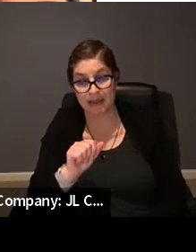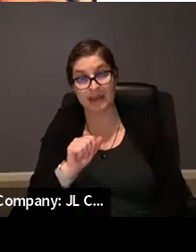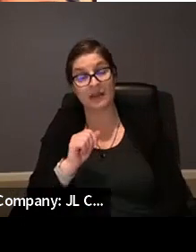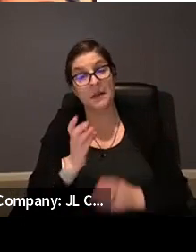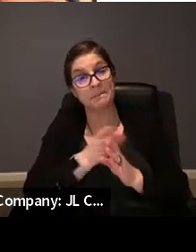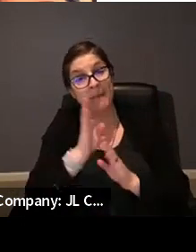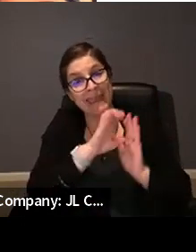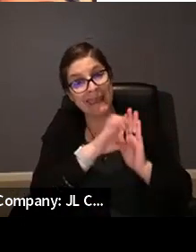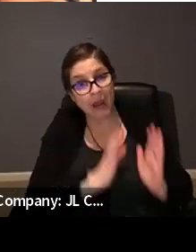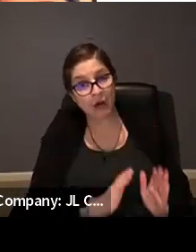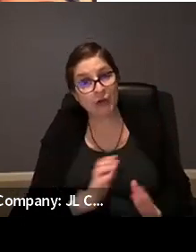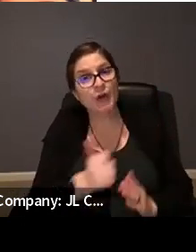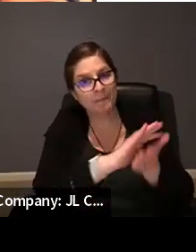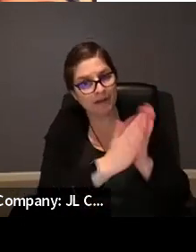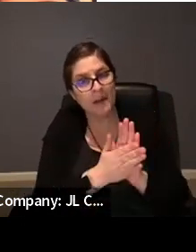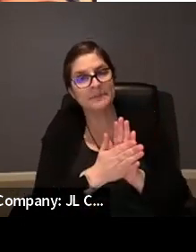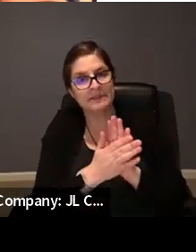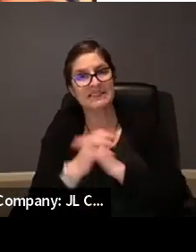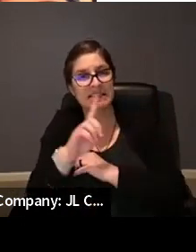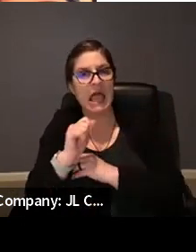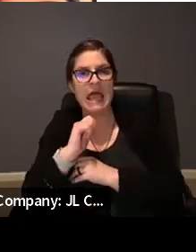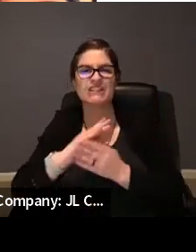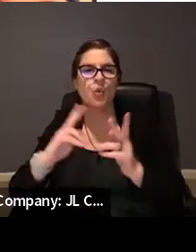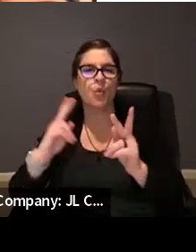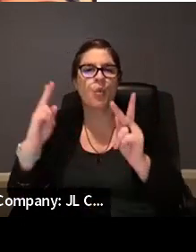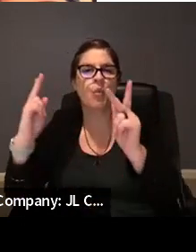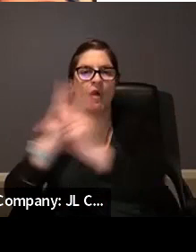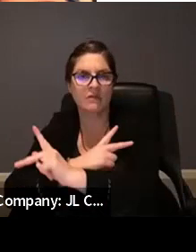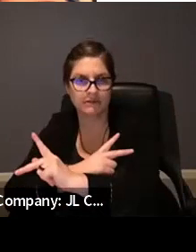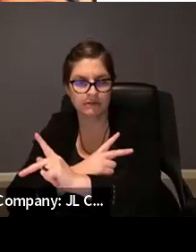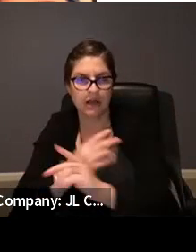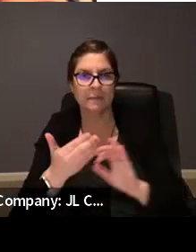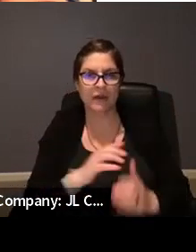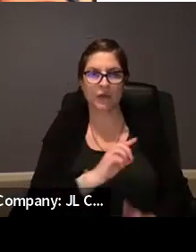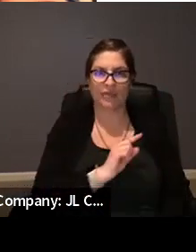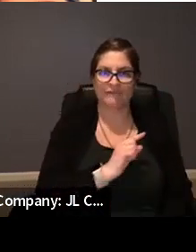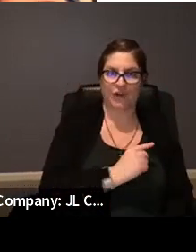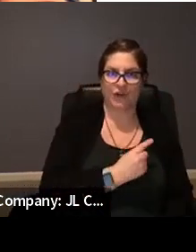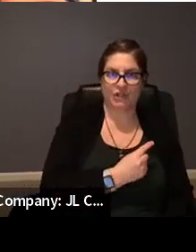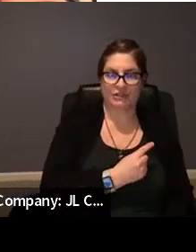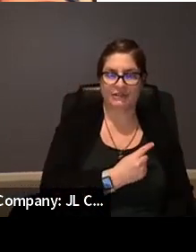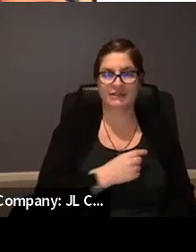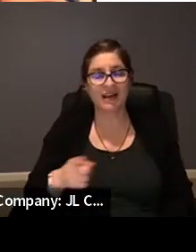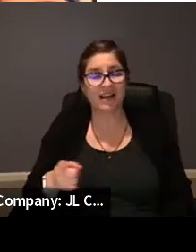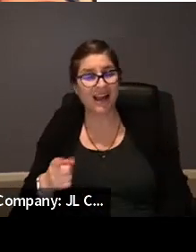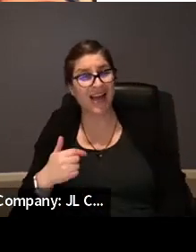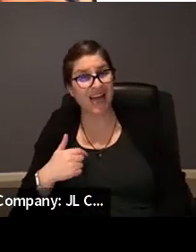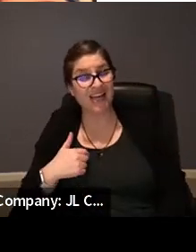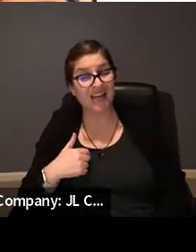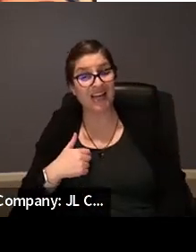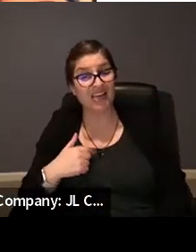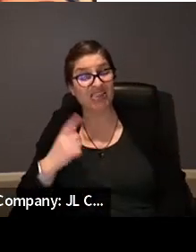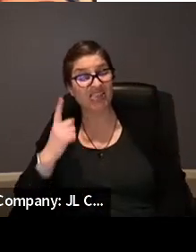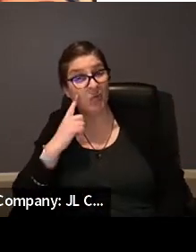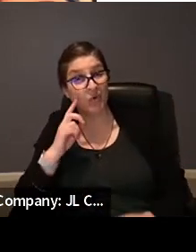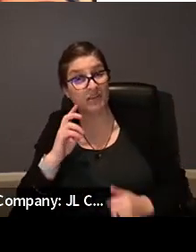character becomes disabled, and it's worse than the first one. They had plans to make a second film,